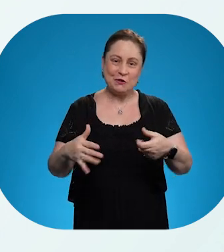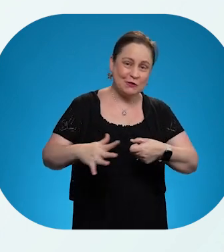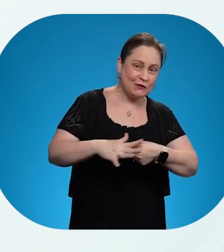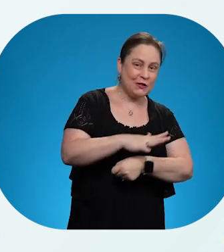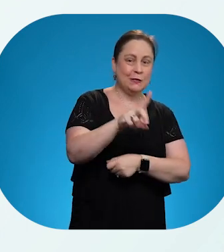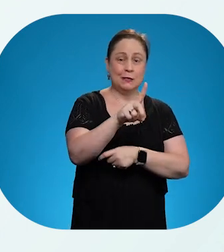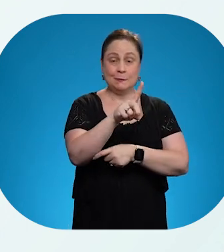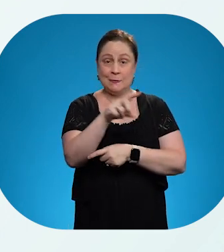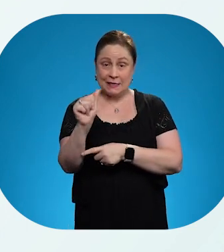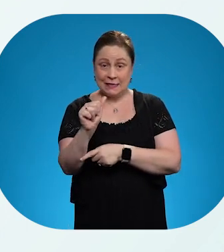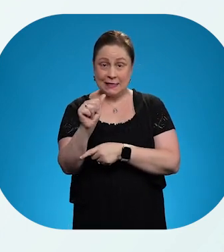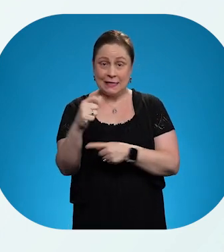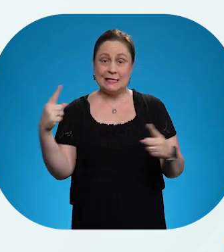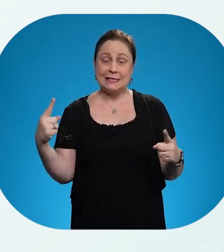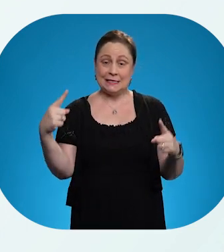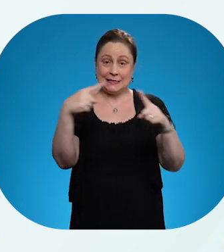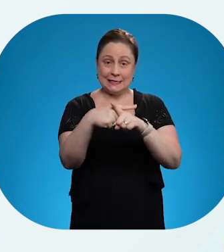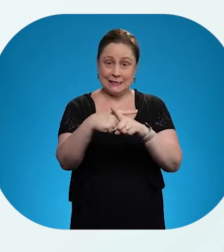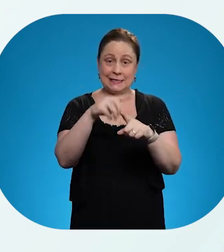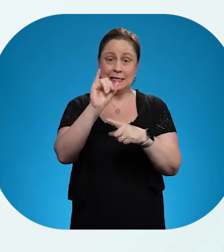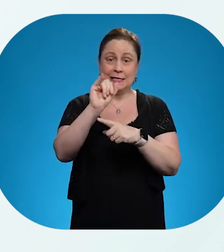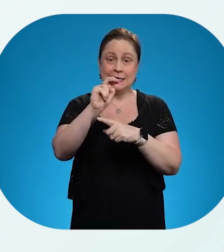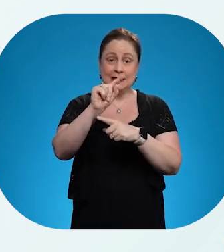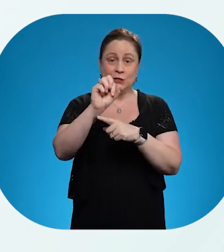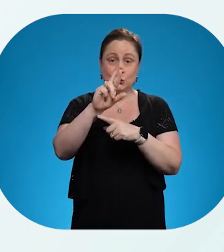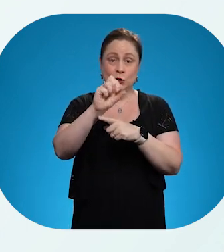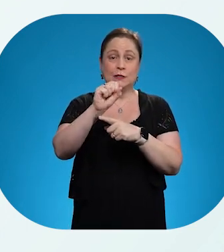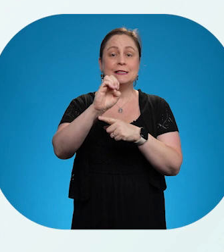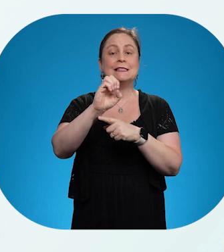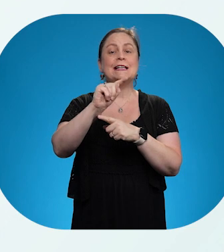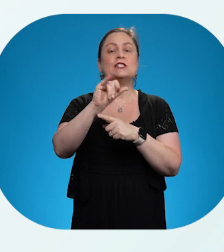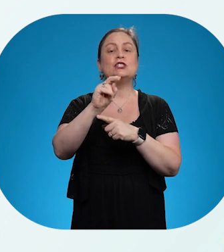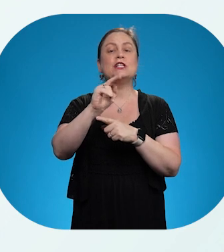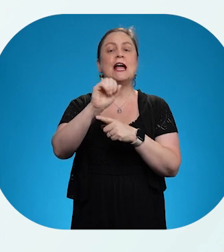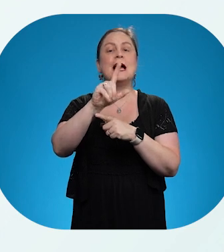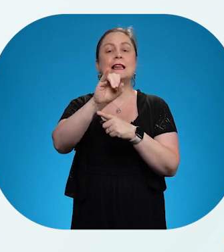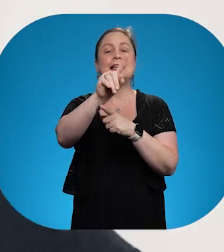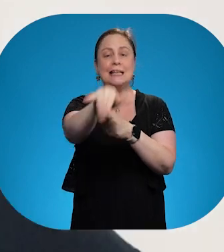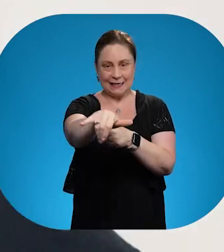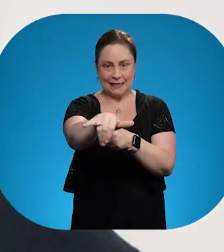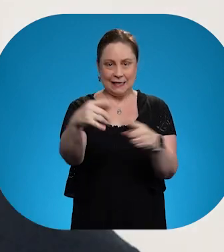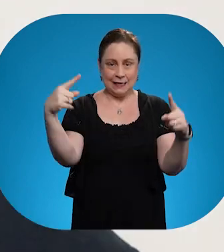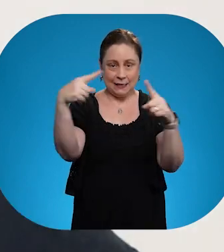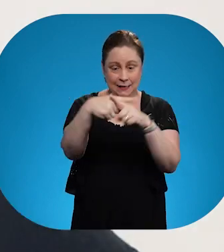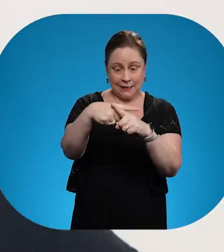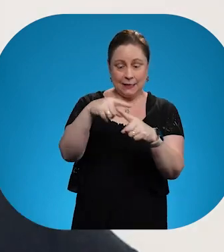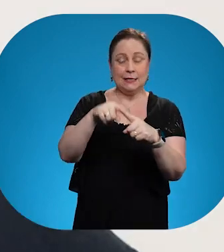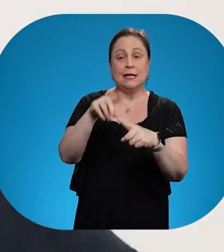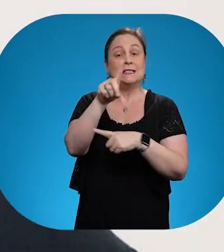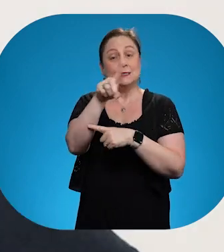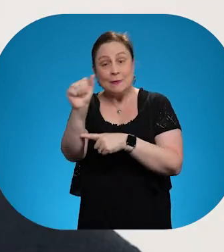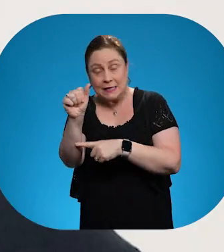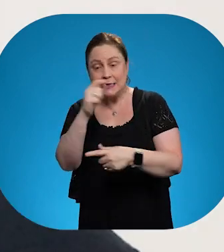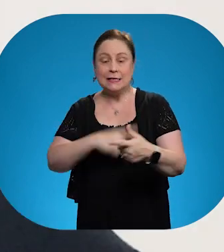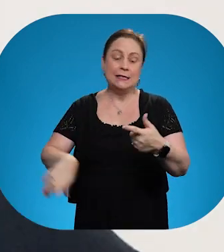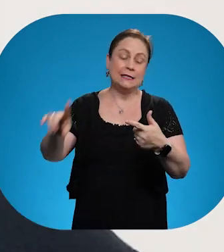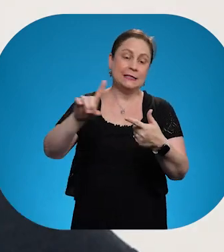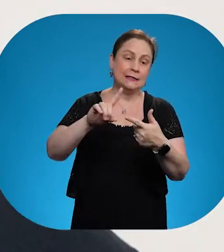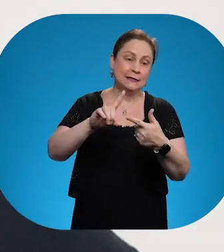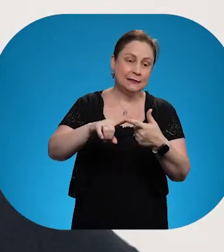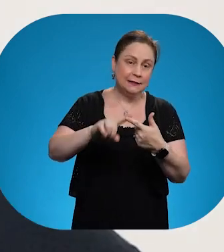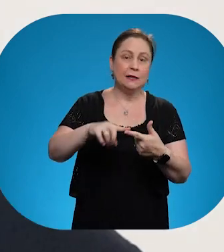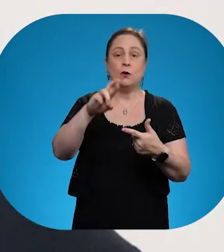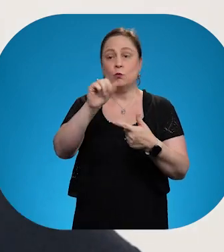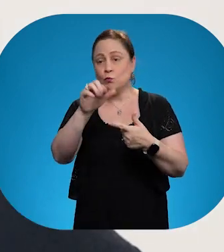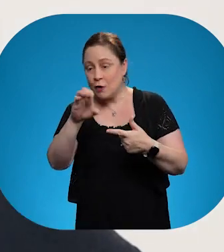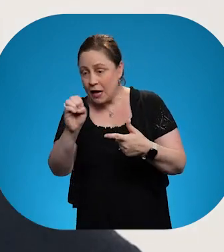and intersectionality. We know that people with disabilities who are also at the intersection of race and other